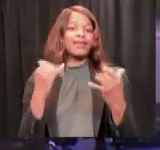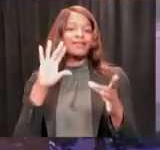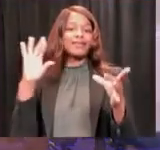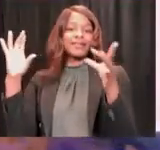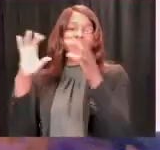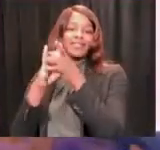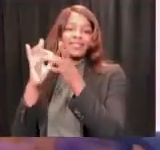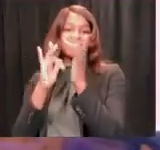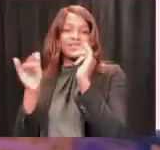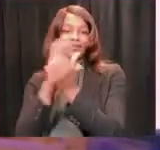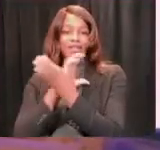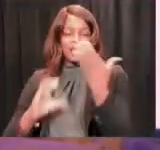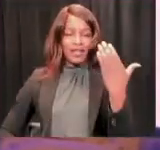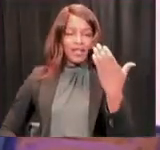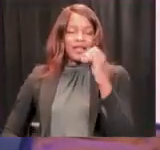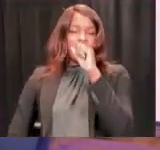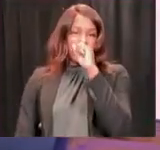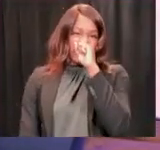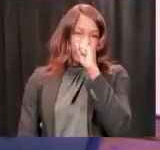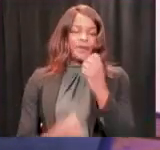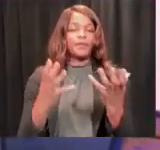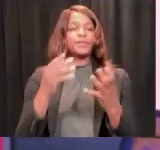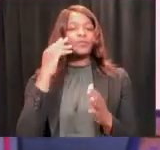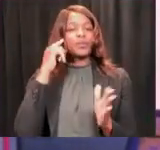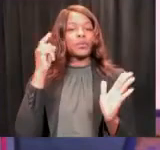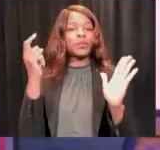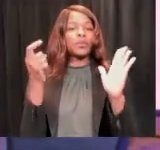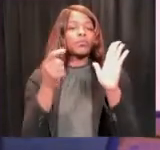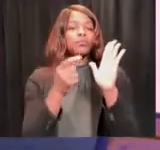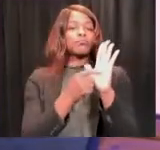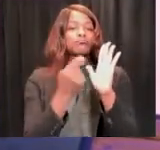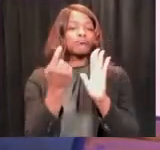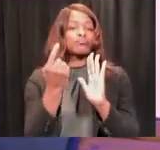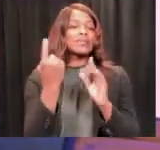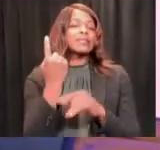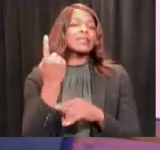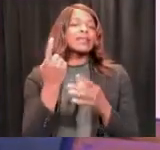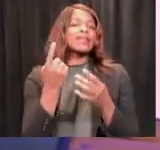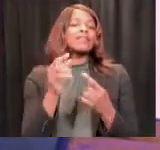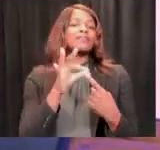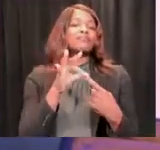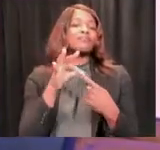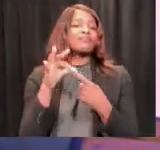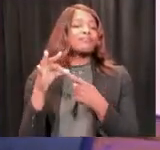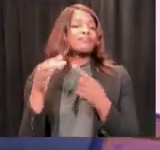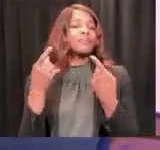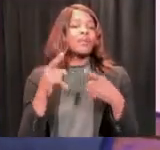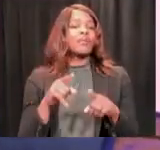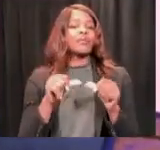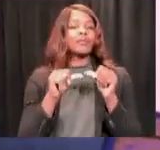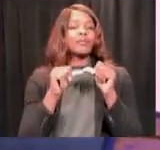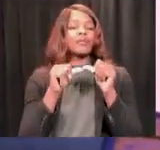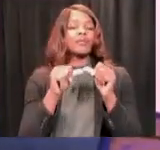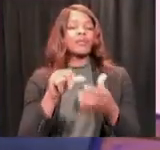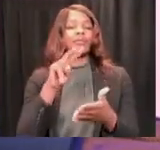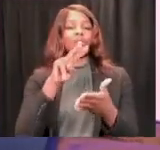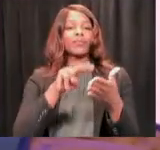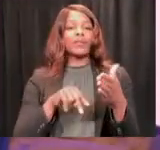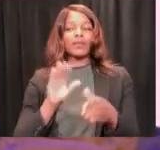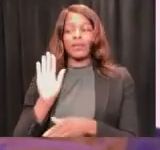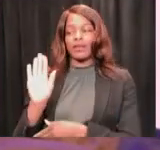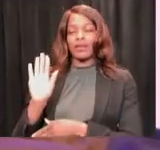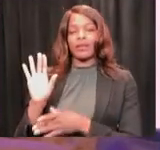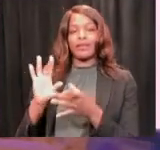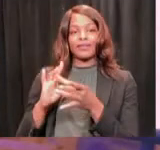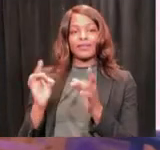Christ. I want you to catch this. I want you to notice something. Something happens when you keep reading Joseph's story.